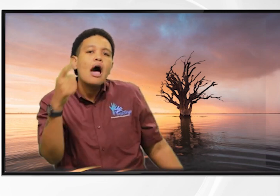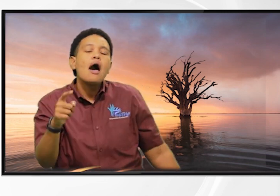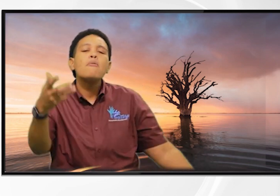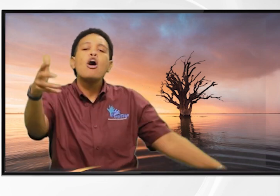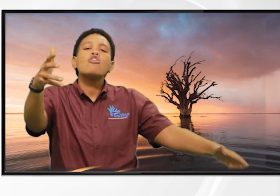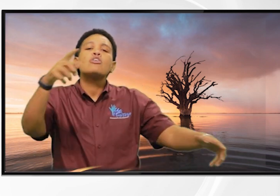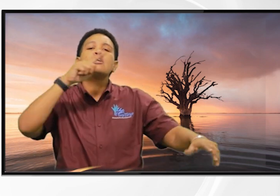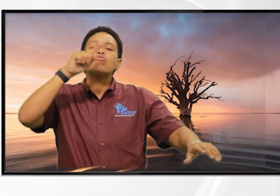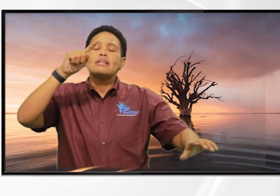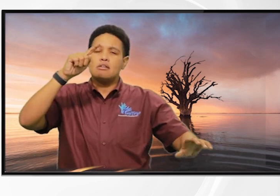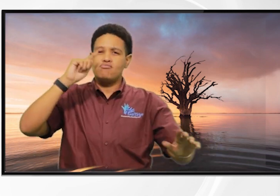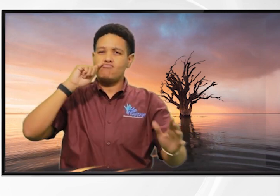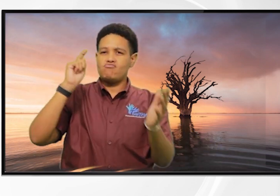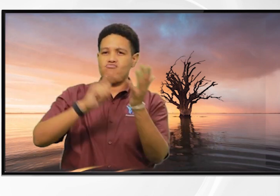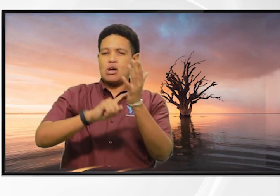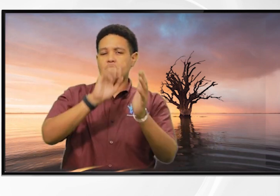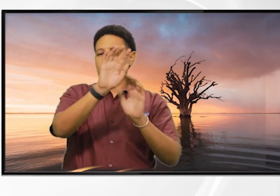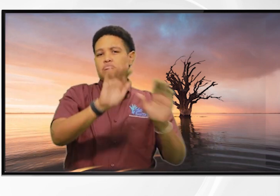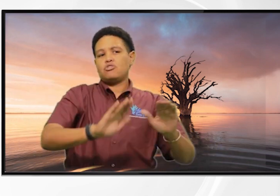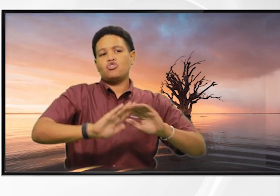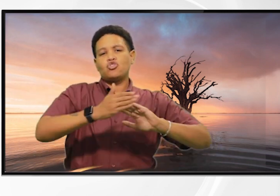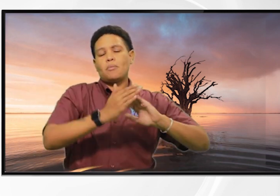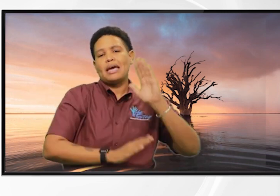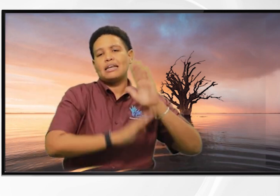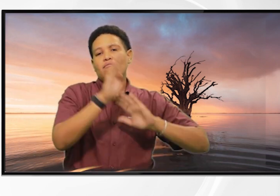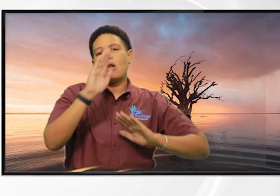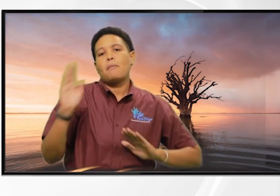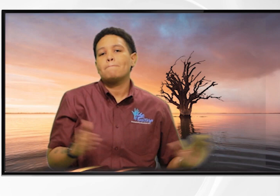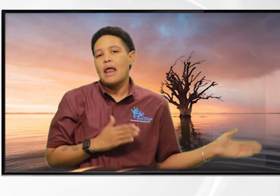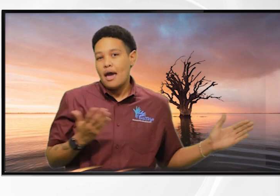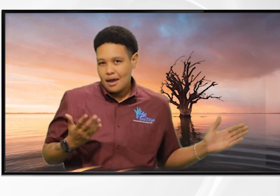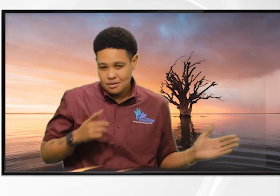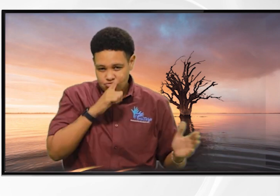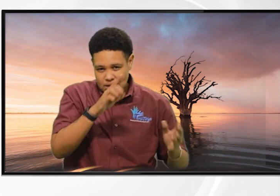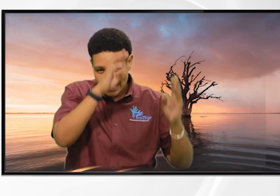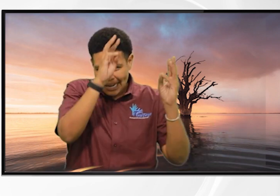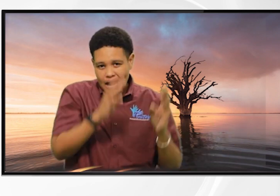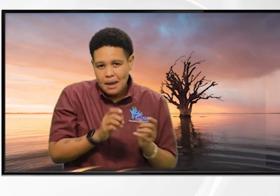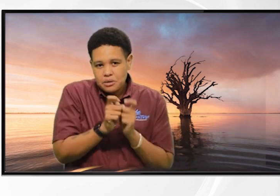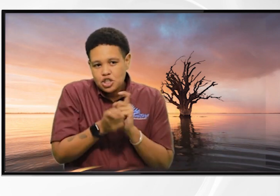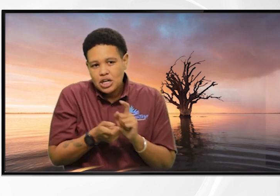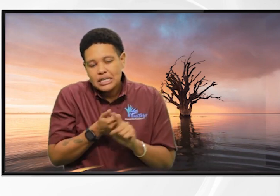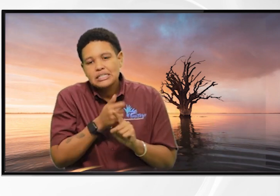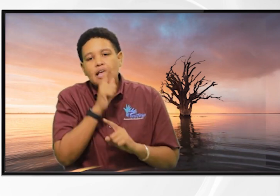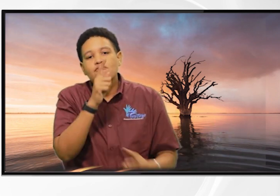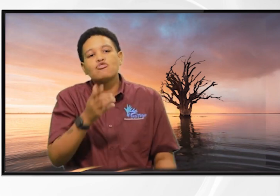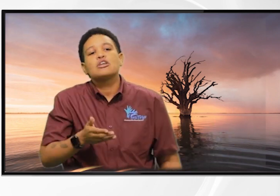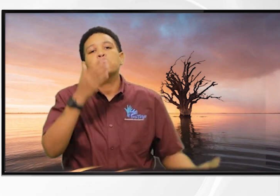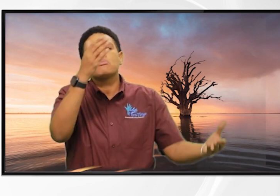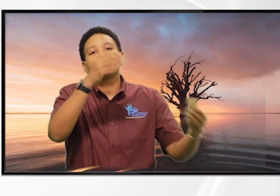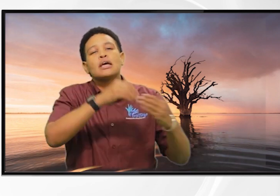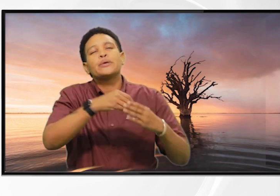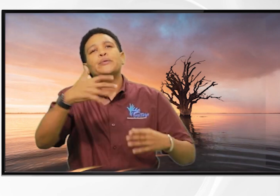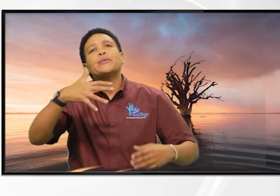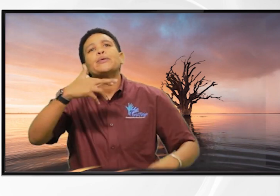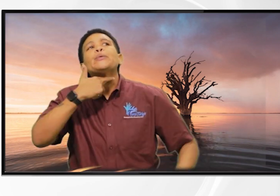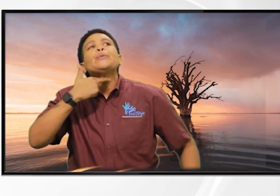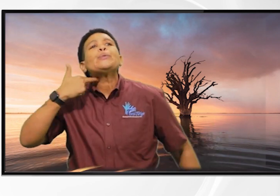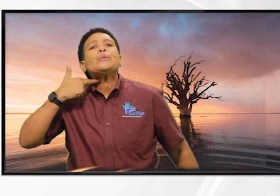already implicit recognition in Jamaica's development plans that climate change presents immense